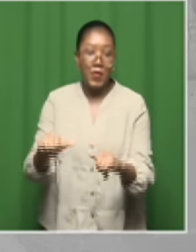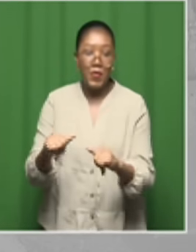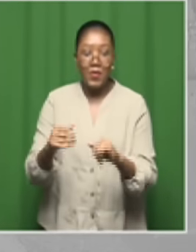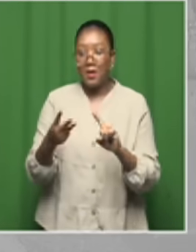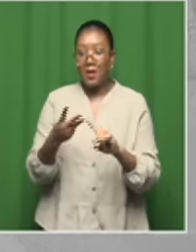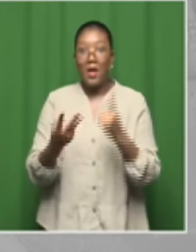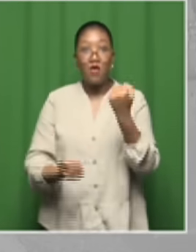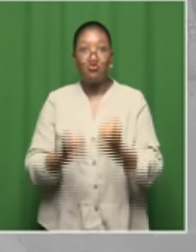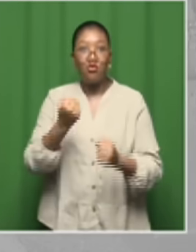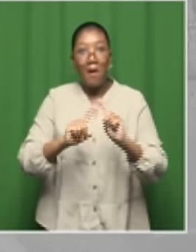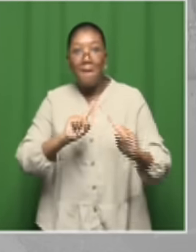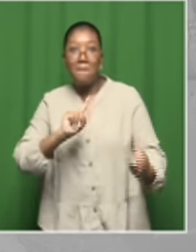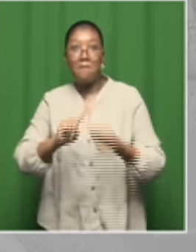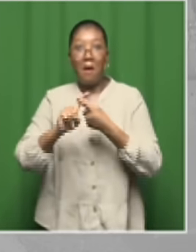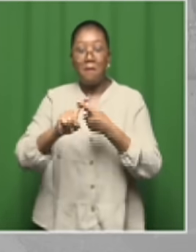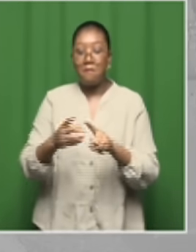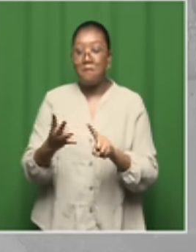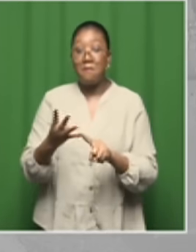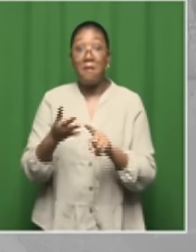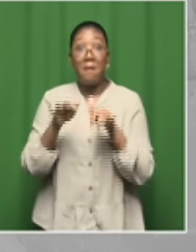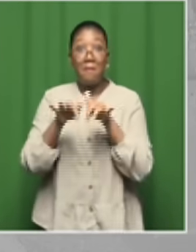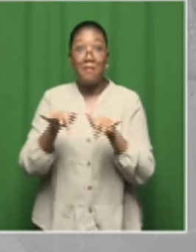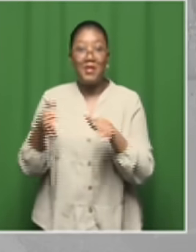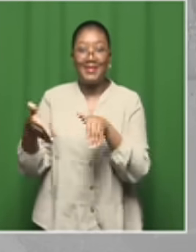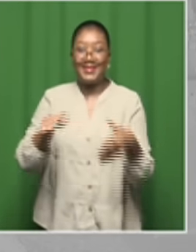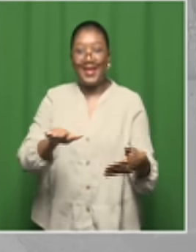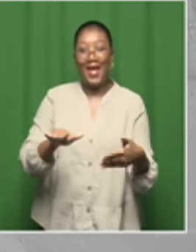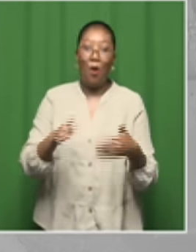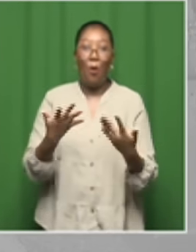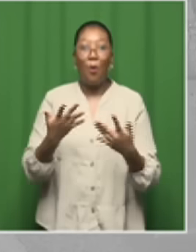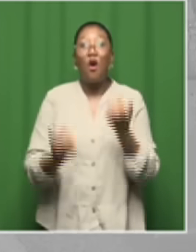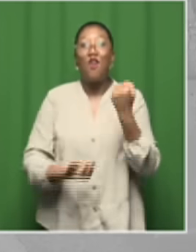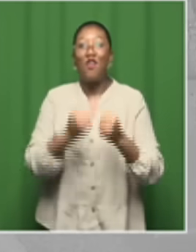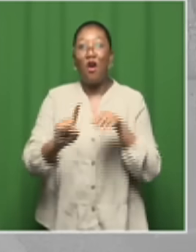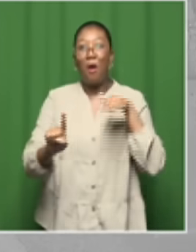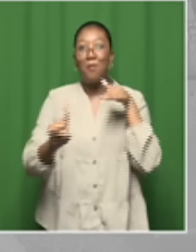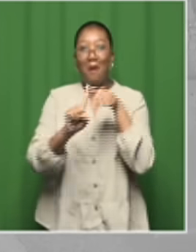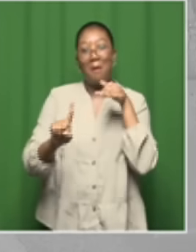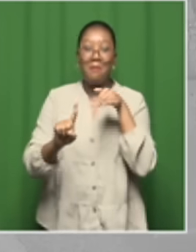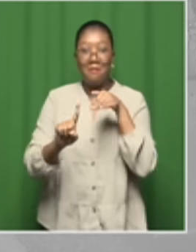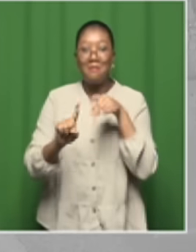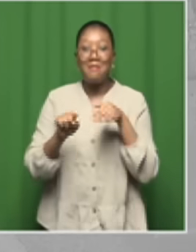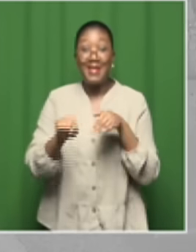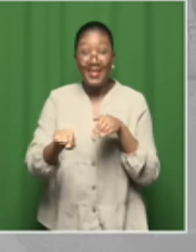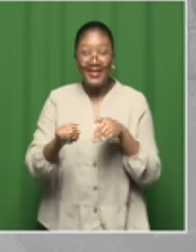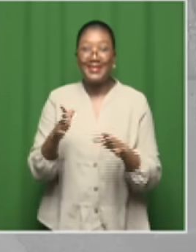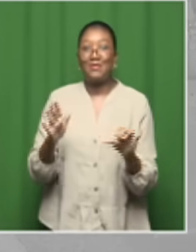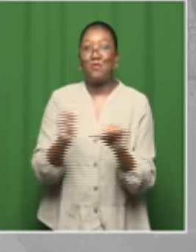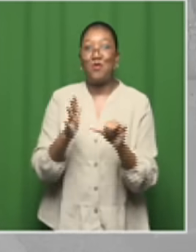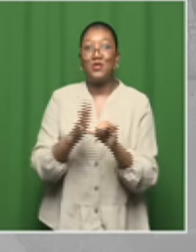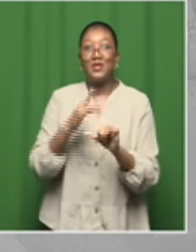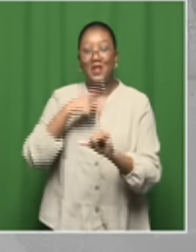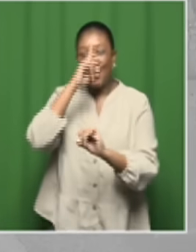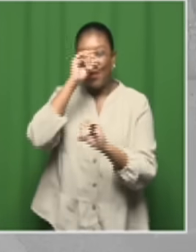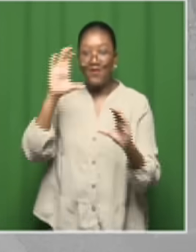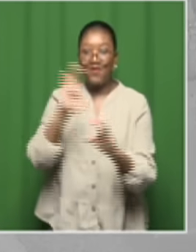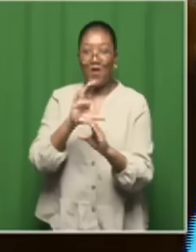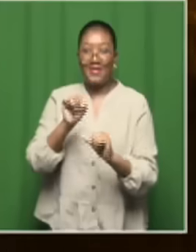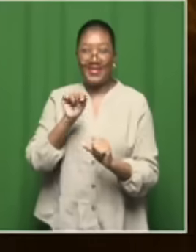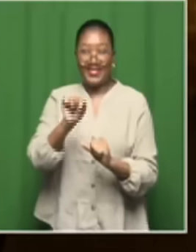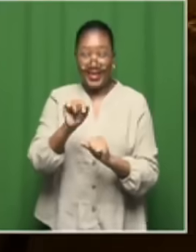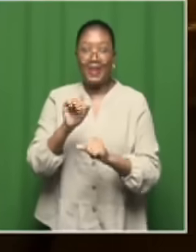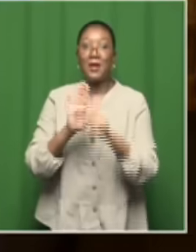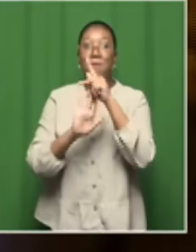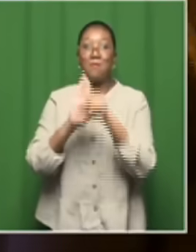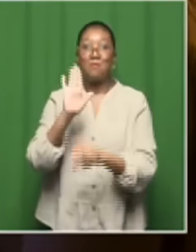high-speed violations, and of course support road safety initiatives through specialised operations. That's the mandate and the